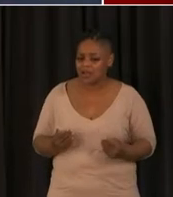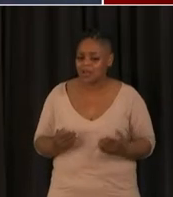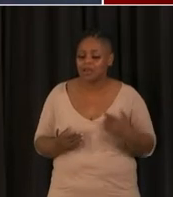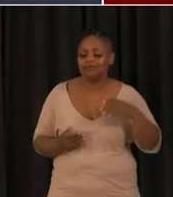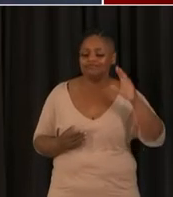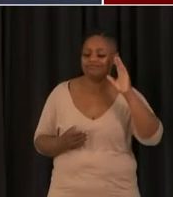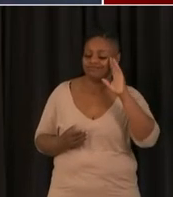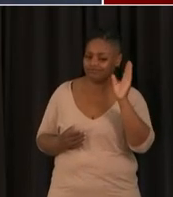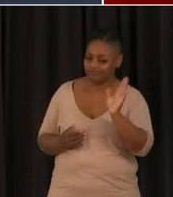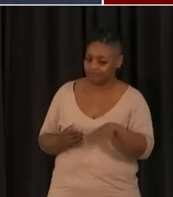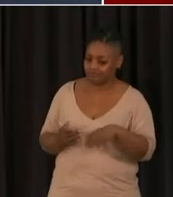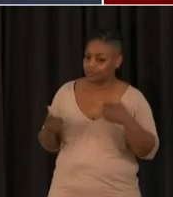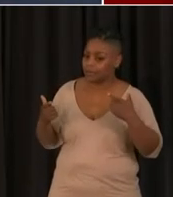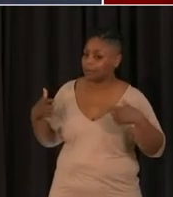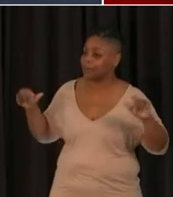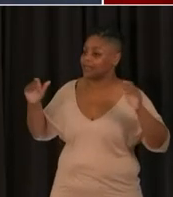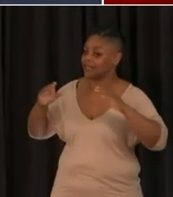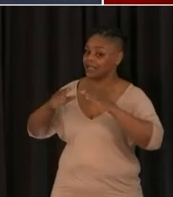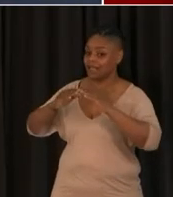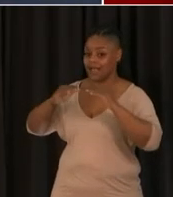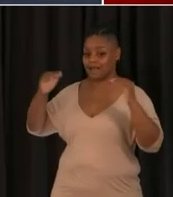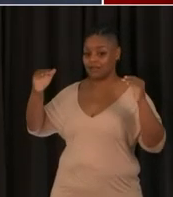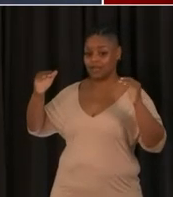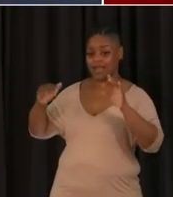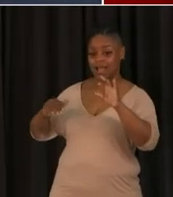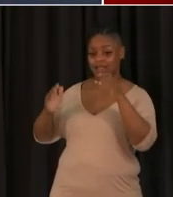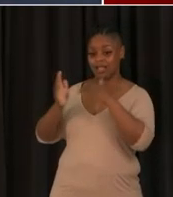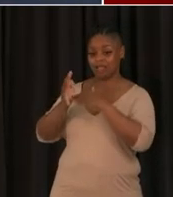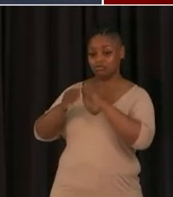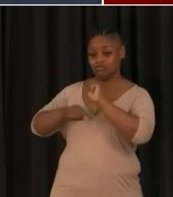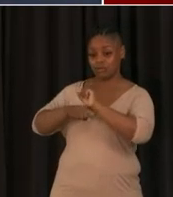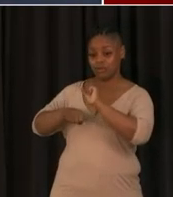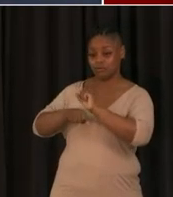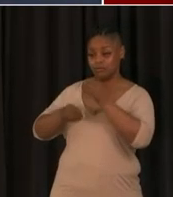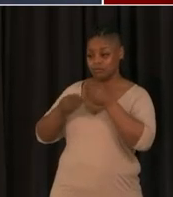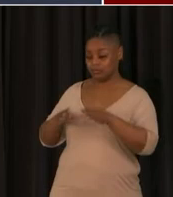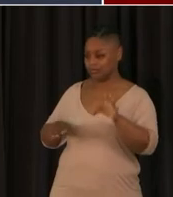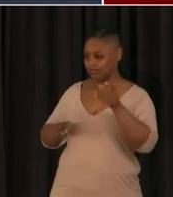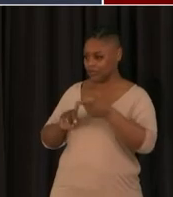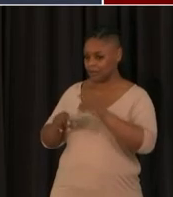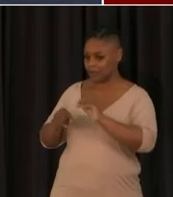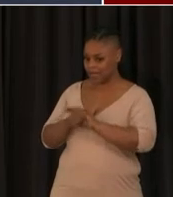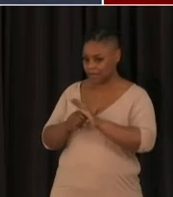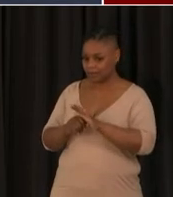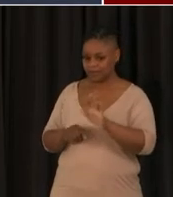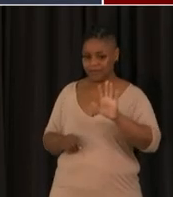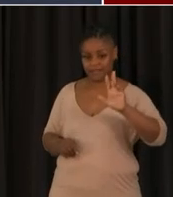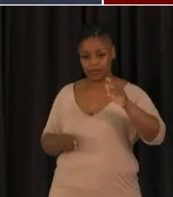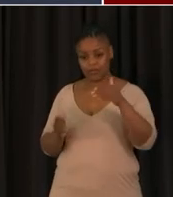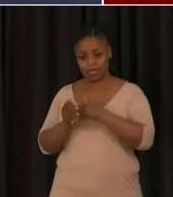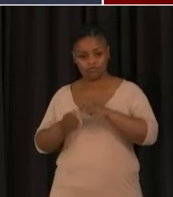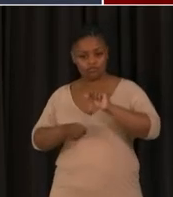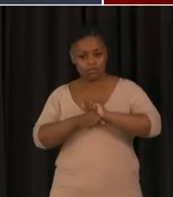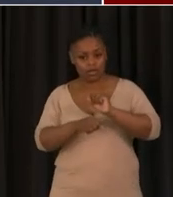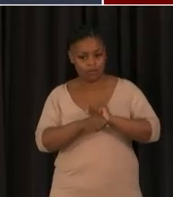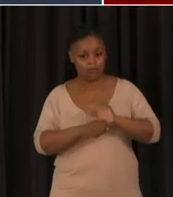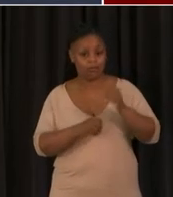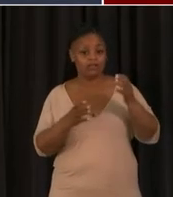vulnerable. So what does this mean going forward? And how can we ensure that D.C.'s economic recovery includes all